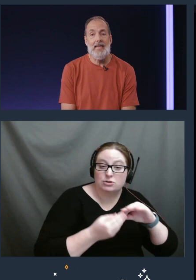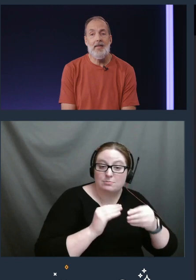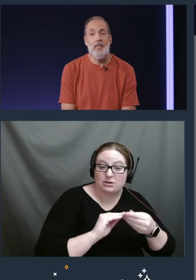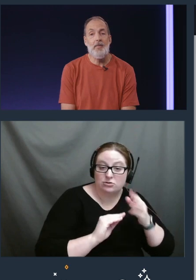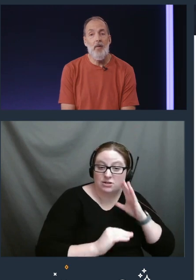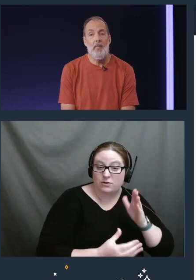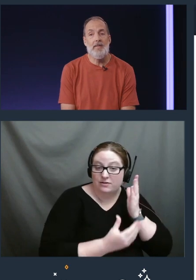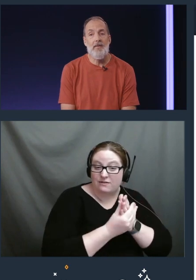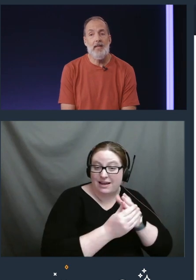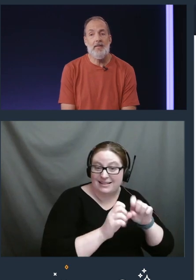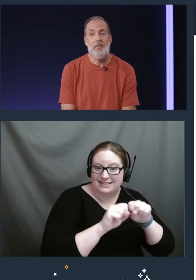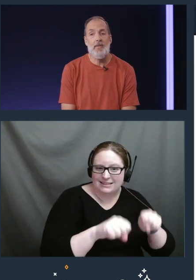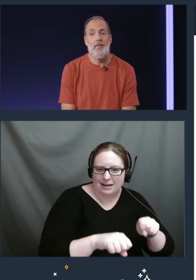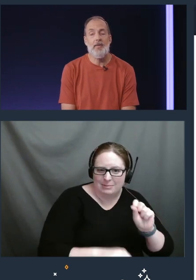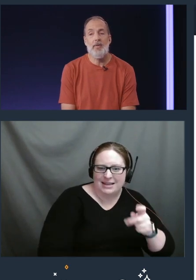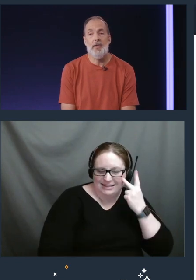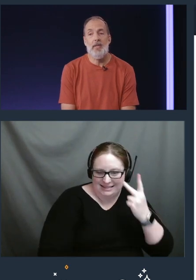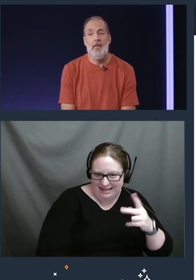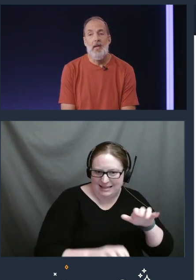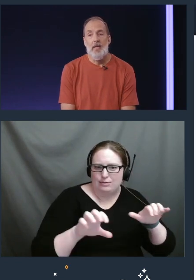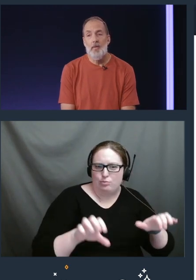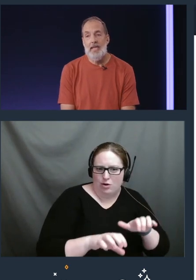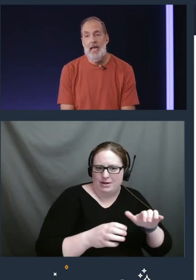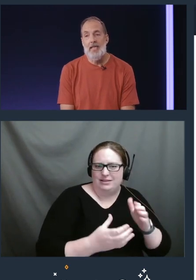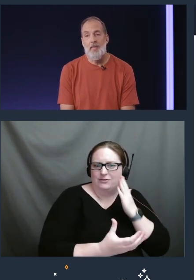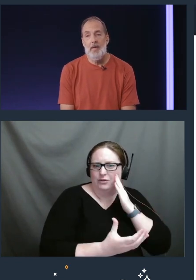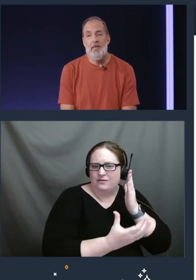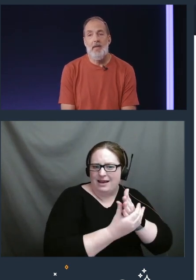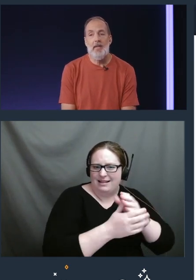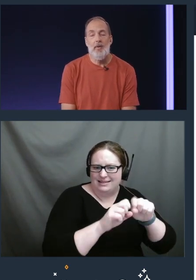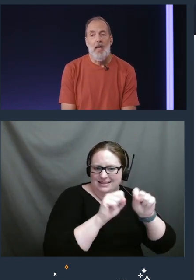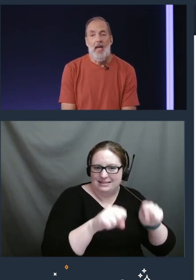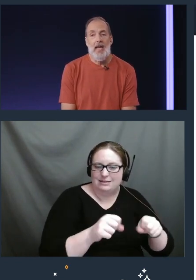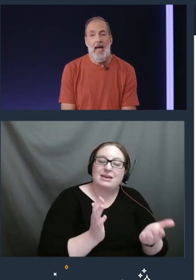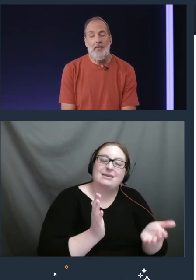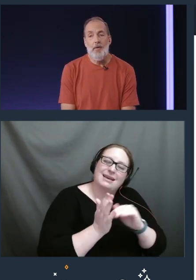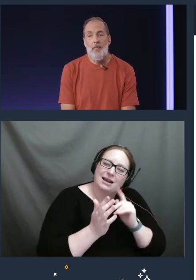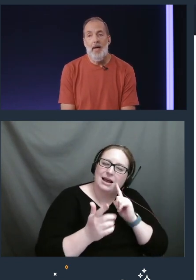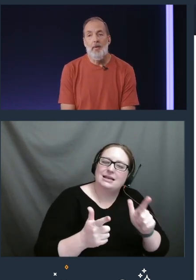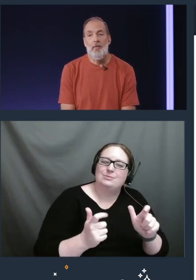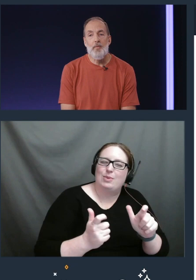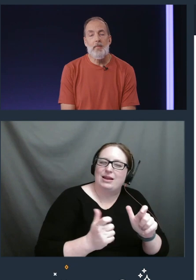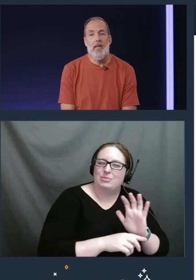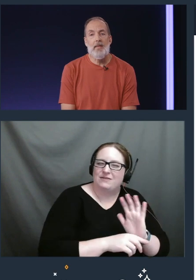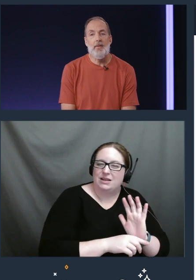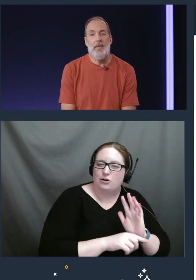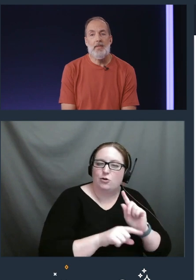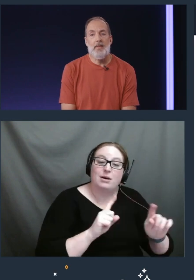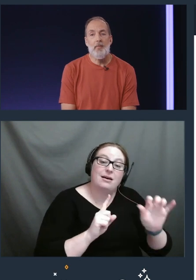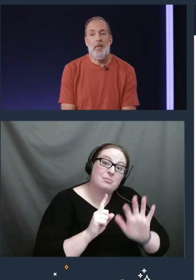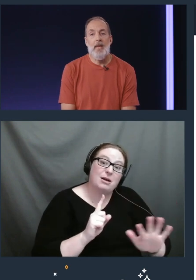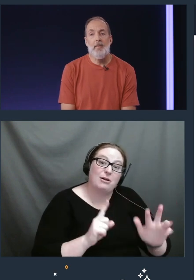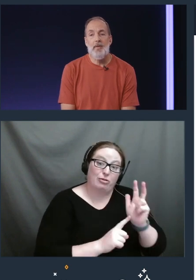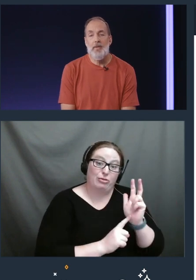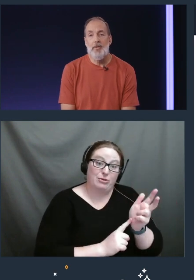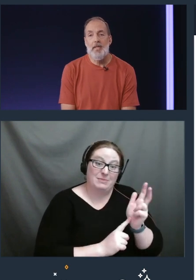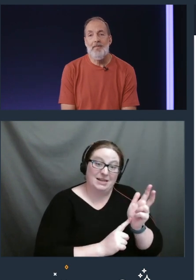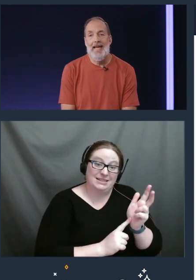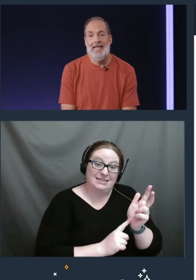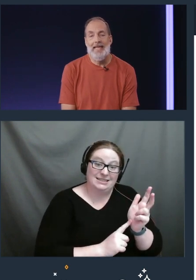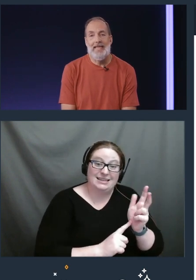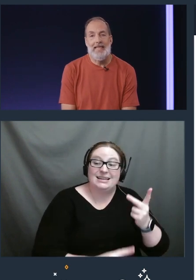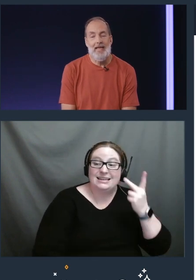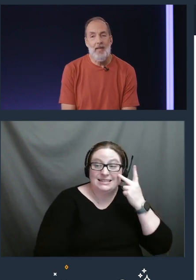can see the performance the file system was able to achieve. So again, I sped up the video, and after about 3 minutes, we see that we were able to